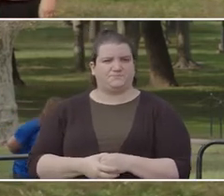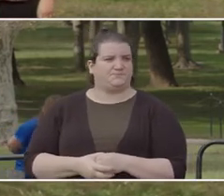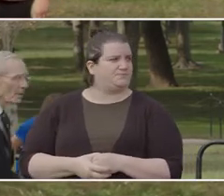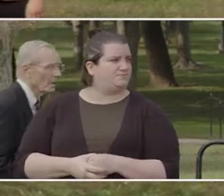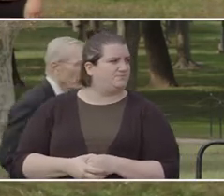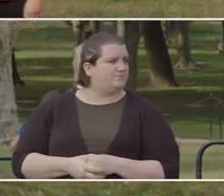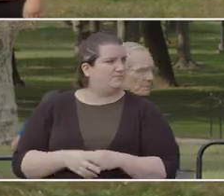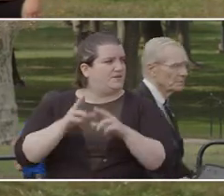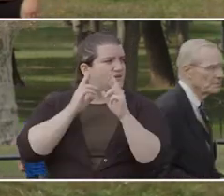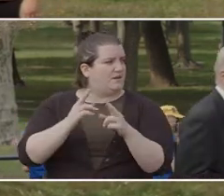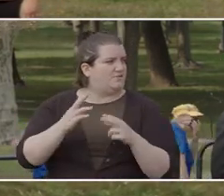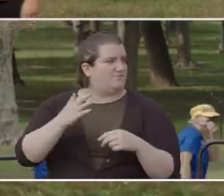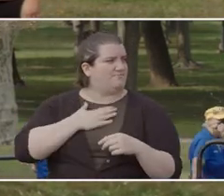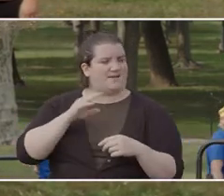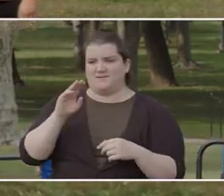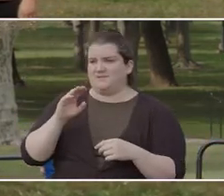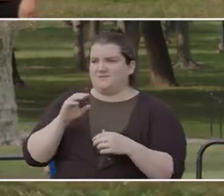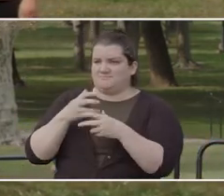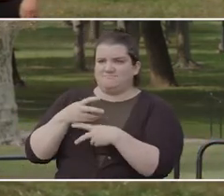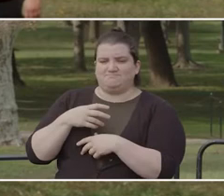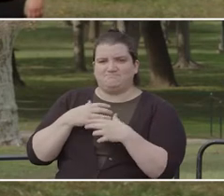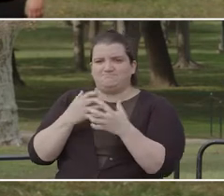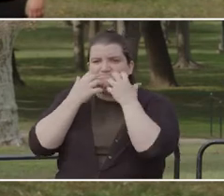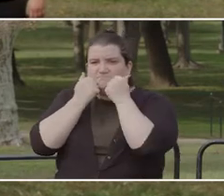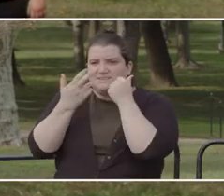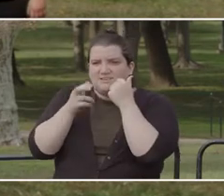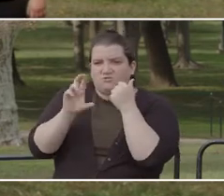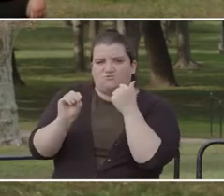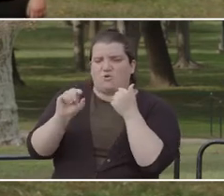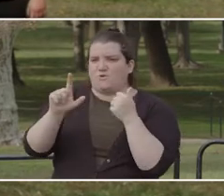In honor of my daddy, our hero, Dennis Leroy Christian.